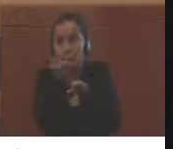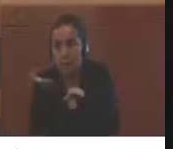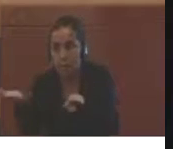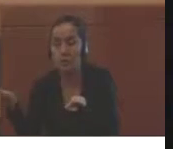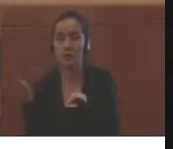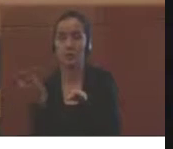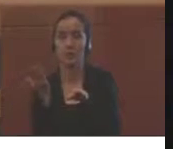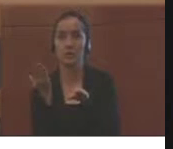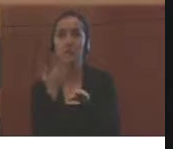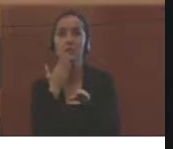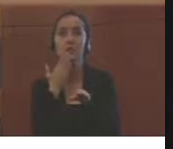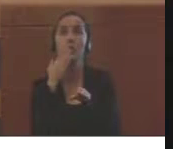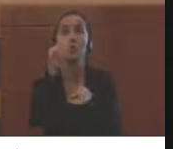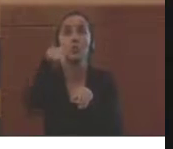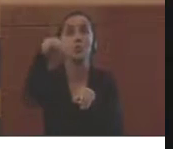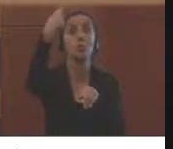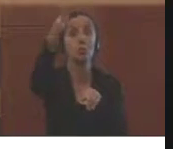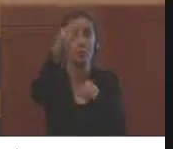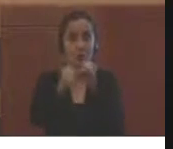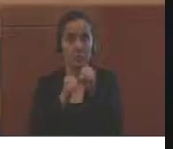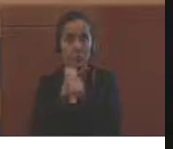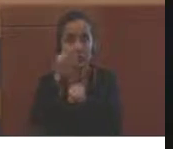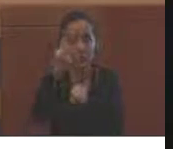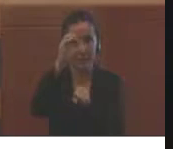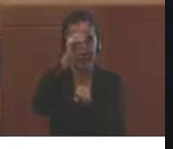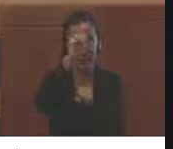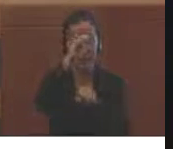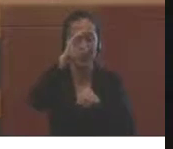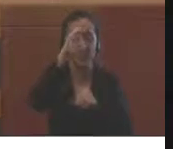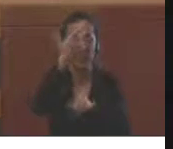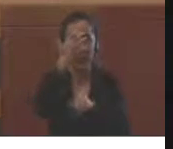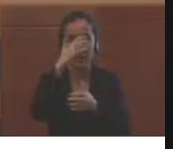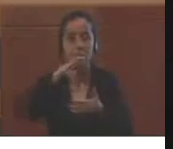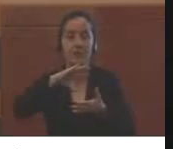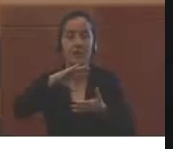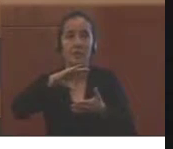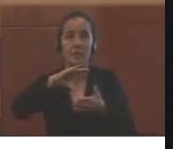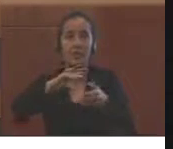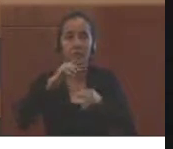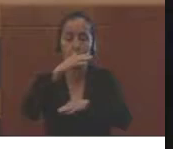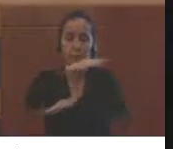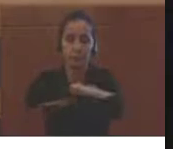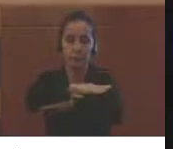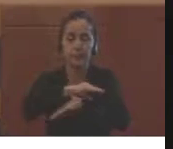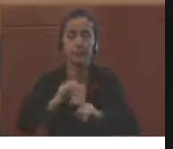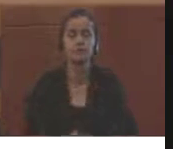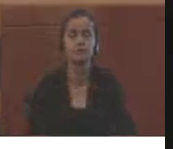Recommendations for the post-2015 International Framework on Disaster Risk Reduction.